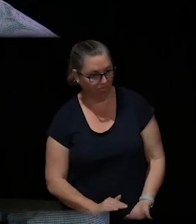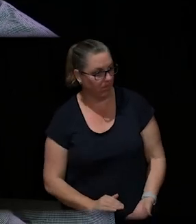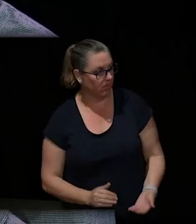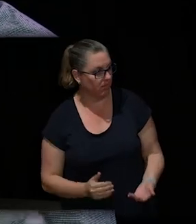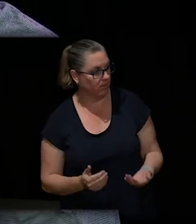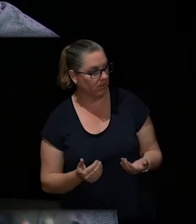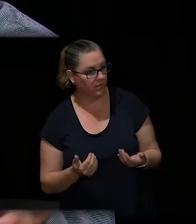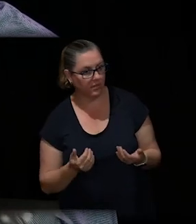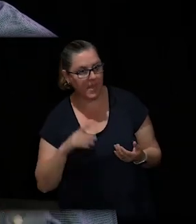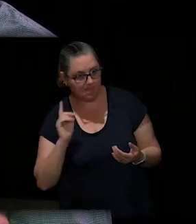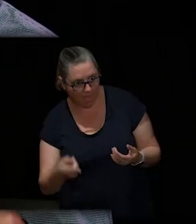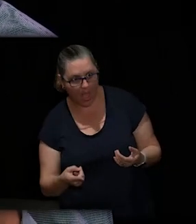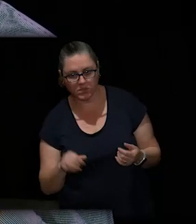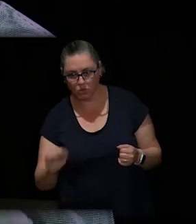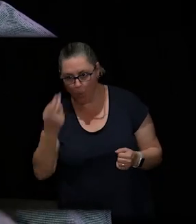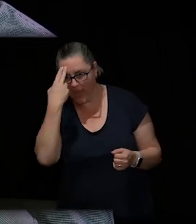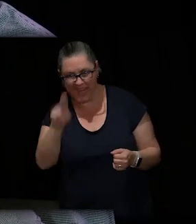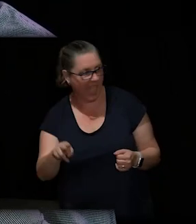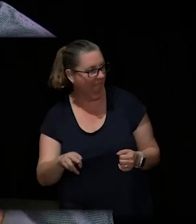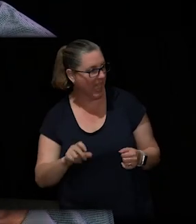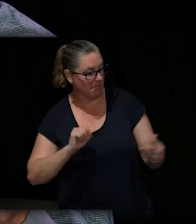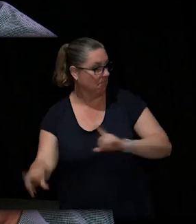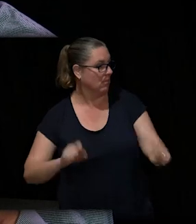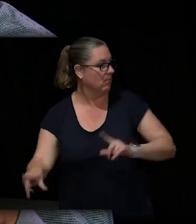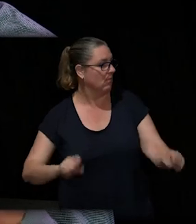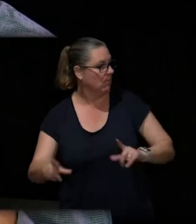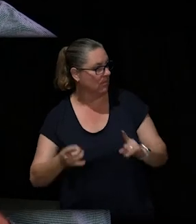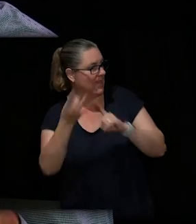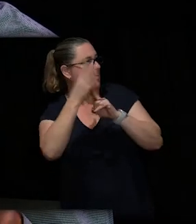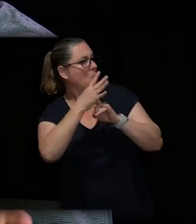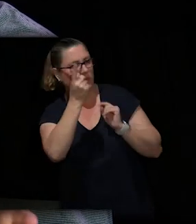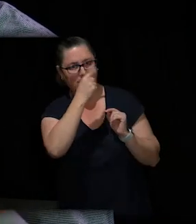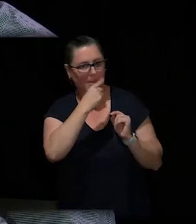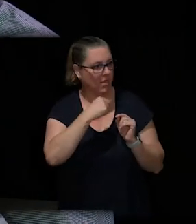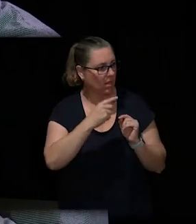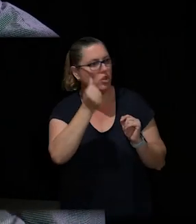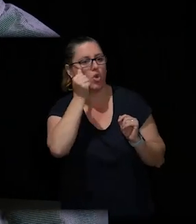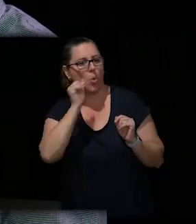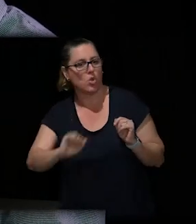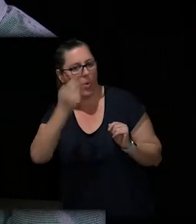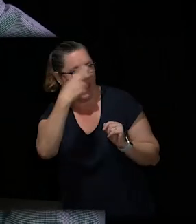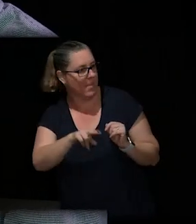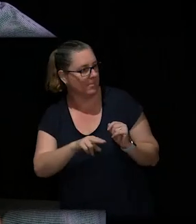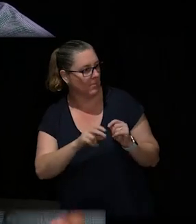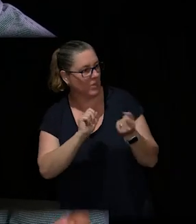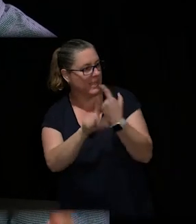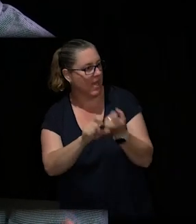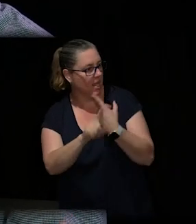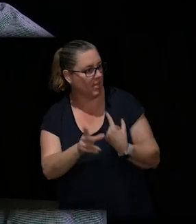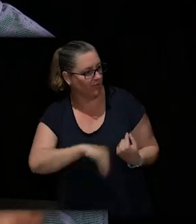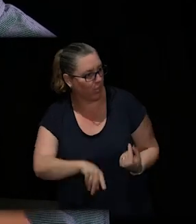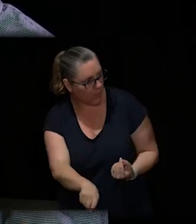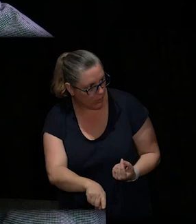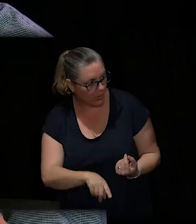But your name is flooding people's inboxes, these important, super important people, all day long. So everybody was seeing the name Pat Cunnane. Most people, by the